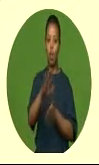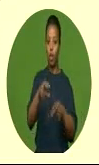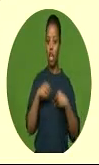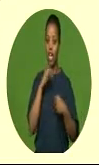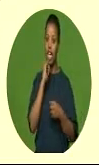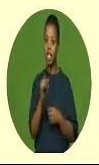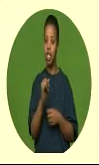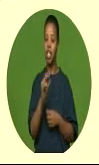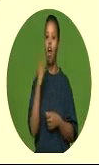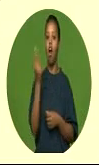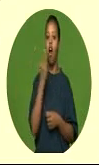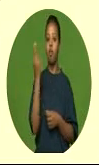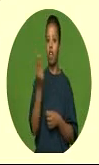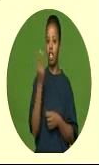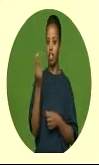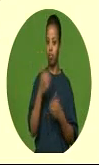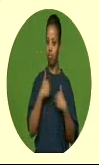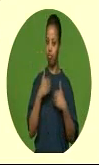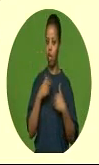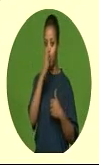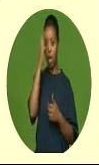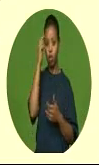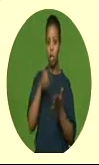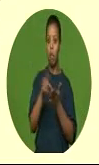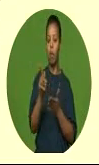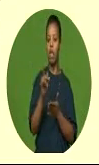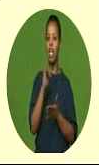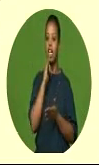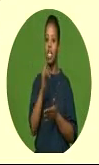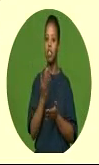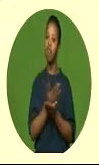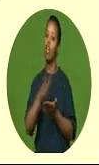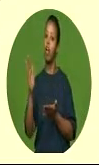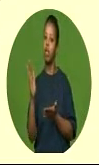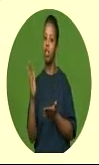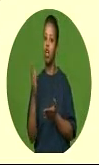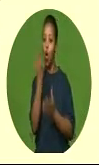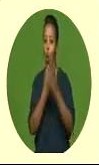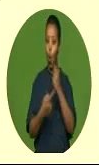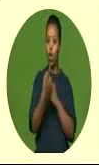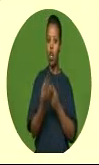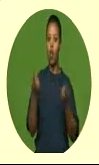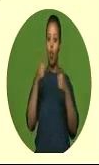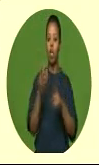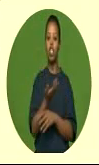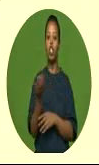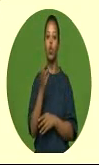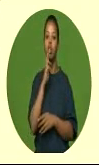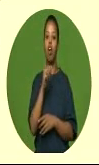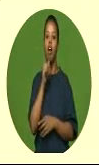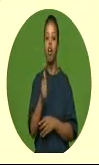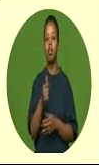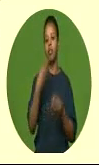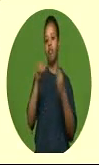consignee is advantageous because payment is remitted only when the goods are